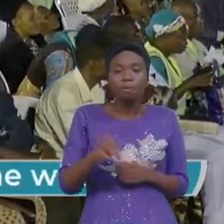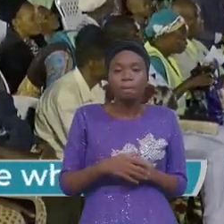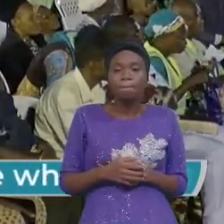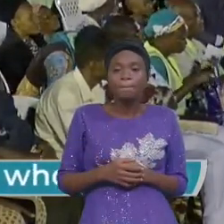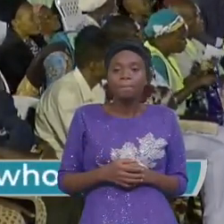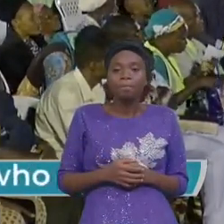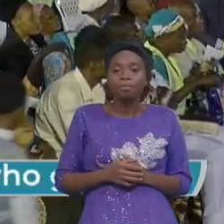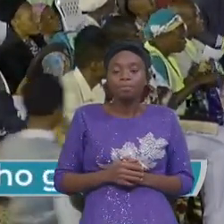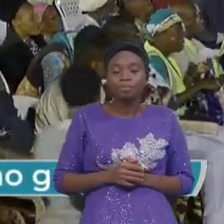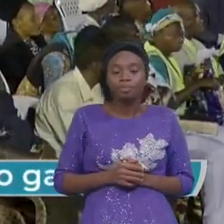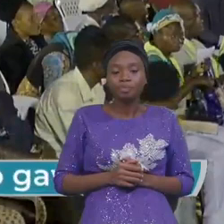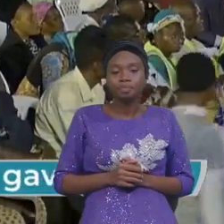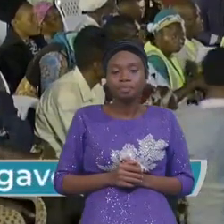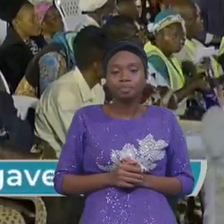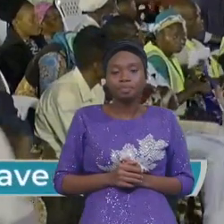that.